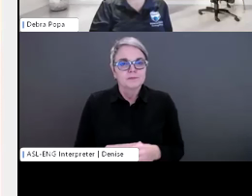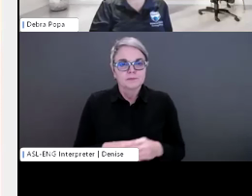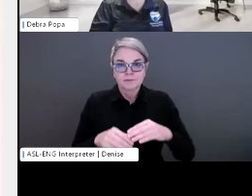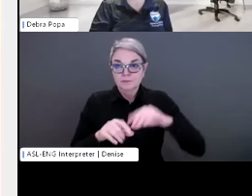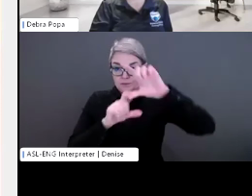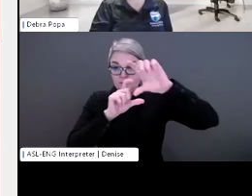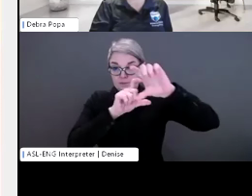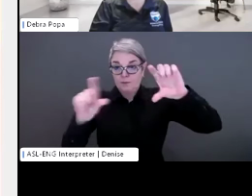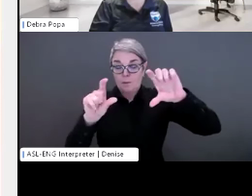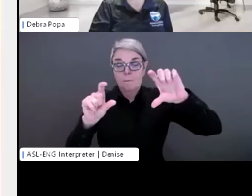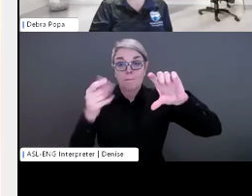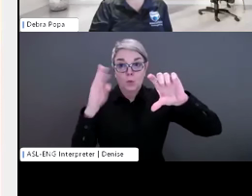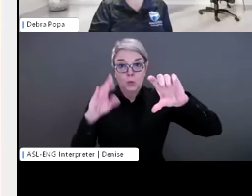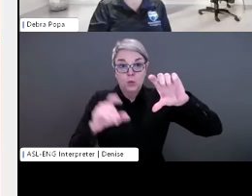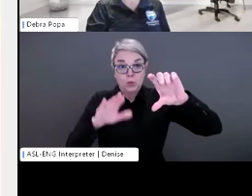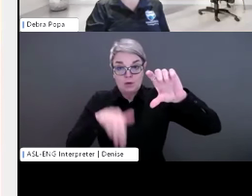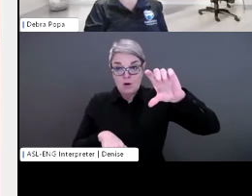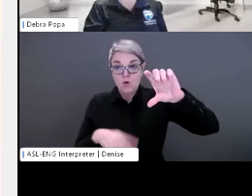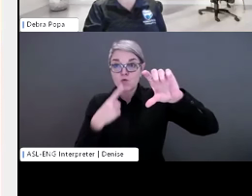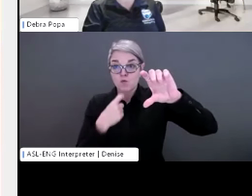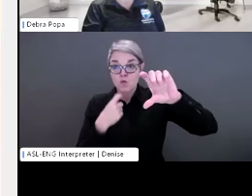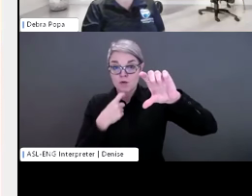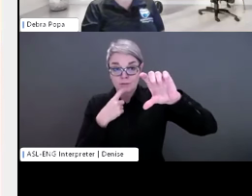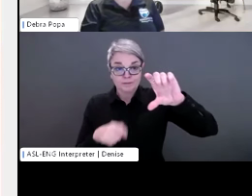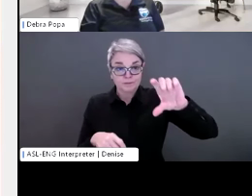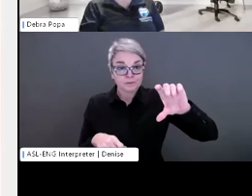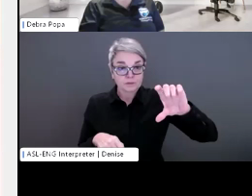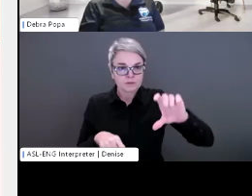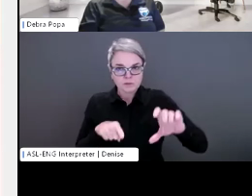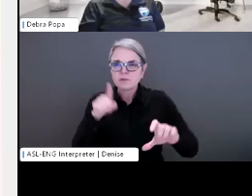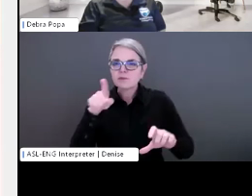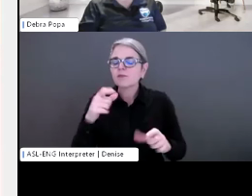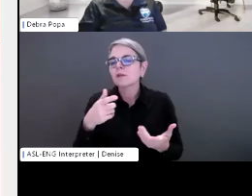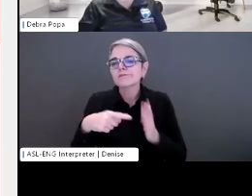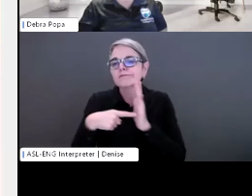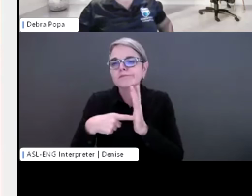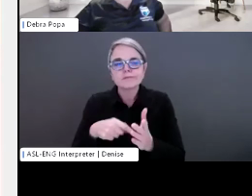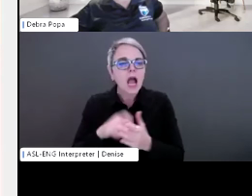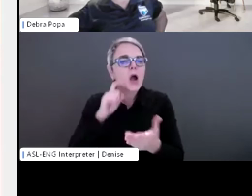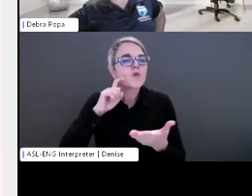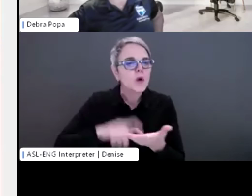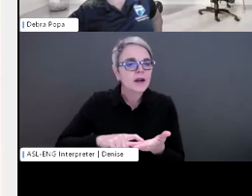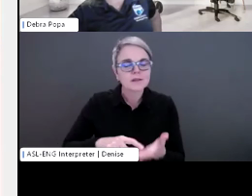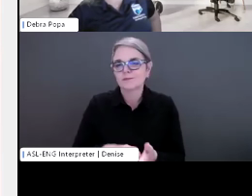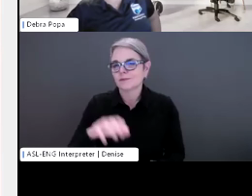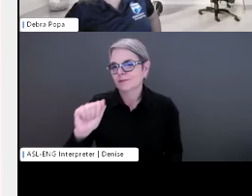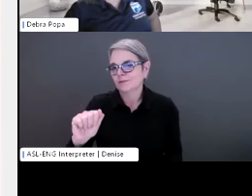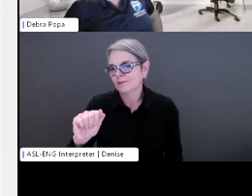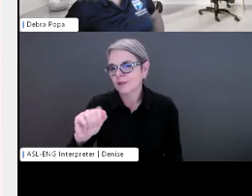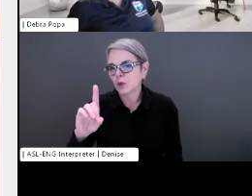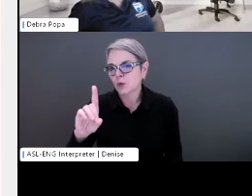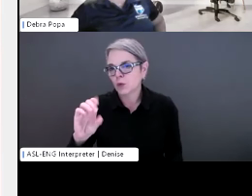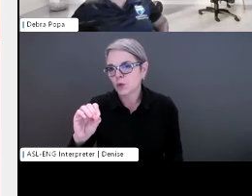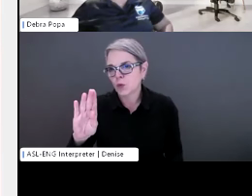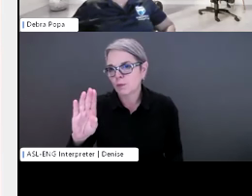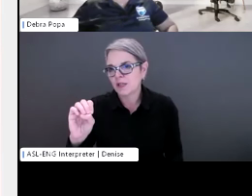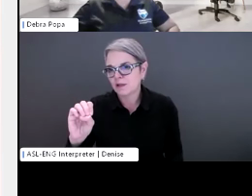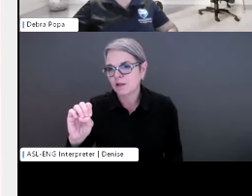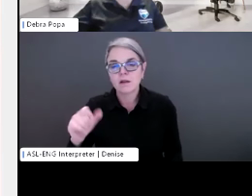the one thing, easy thing to do is for the sites that you do recognize, like, for example, Adobe here, you go and change your